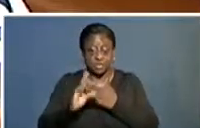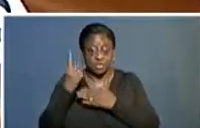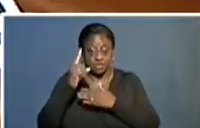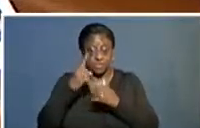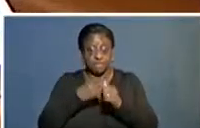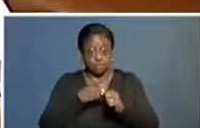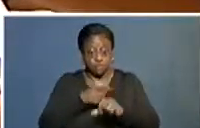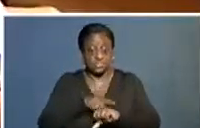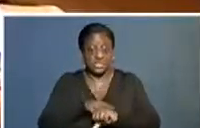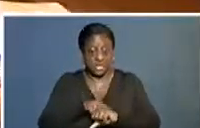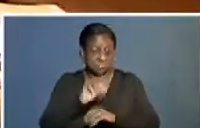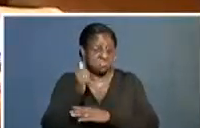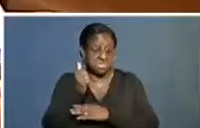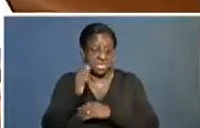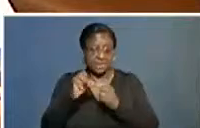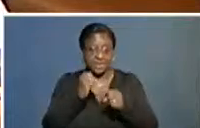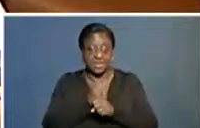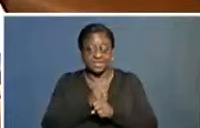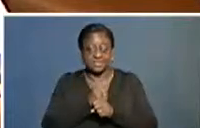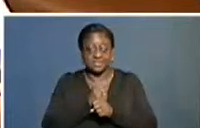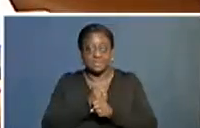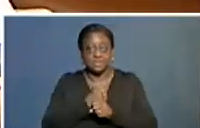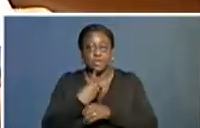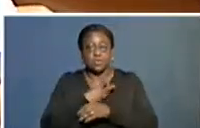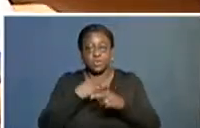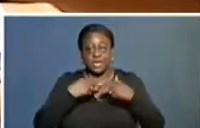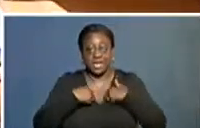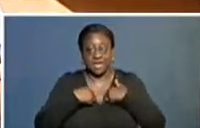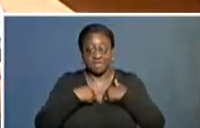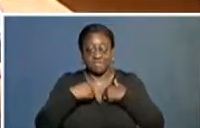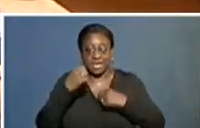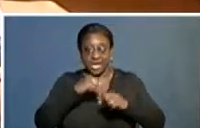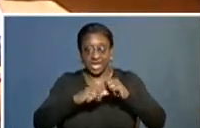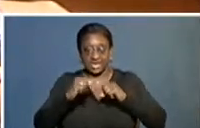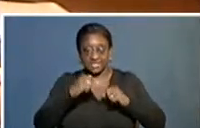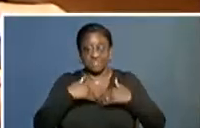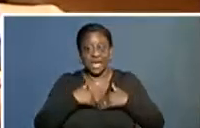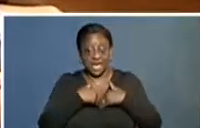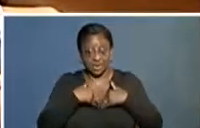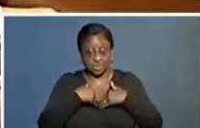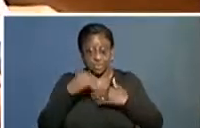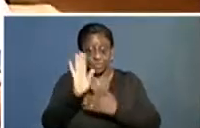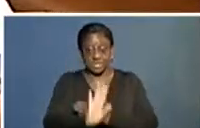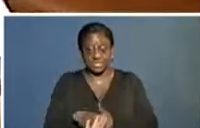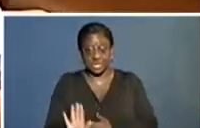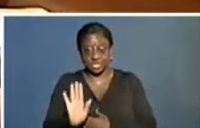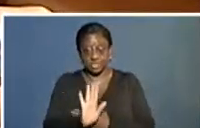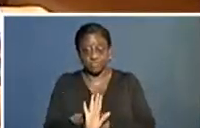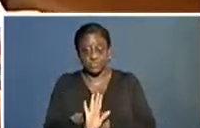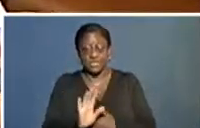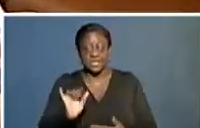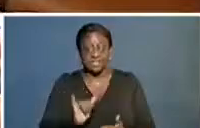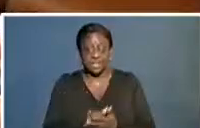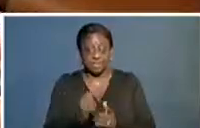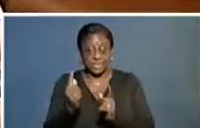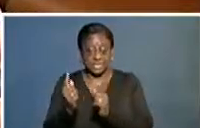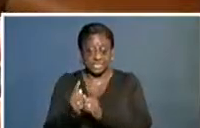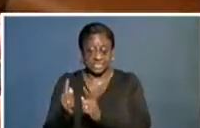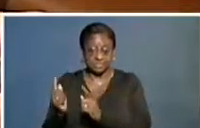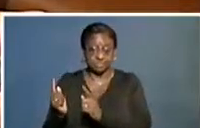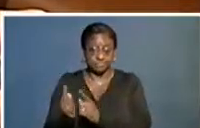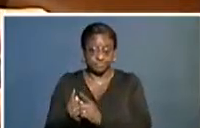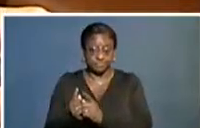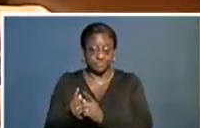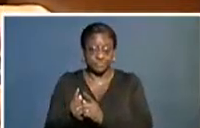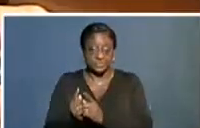in probably 10 years or more, we do have an active animal protection board that is meeting regularly. They